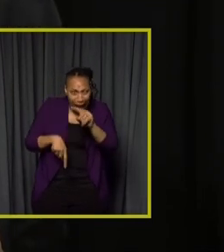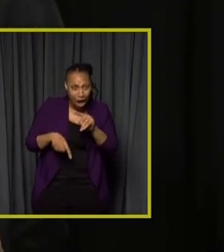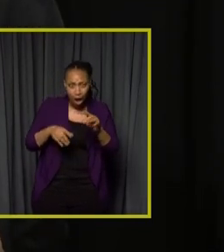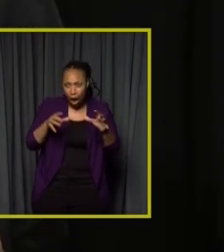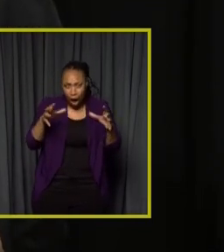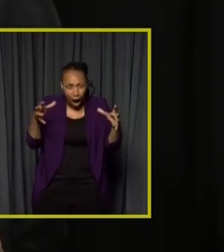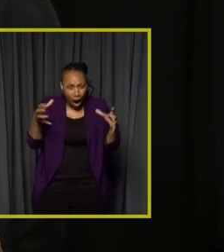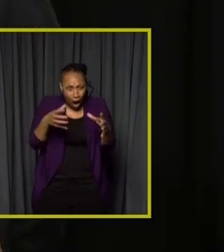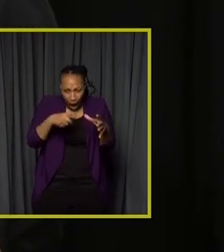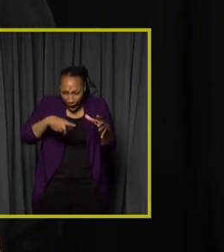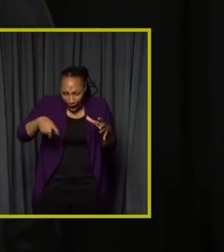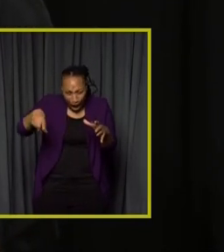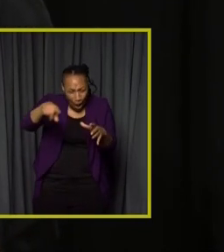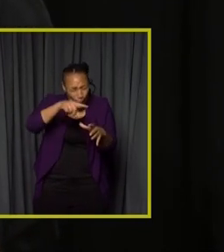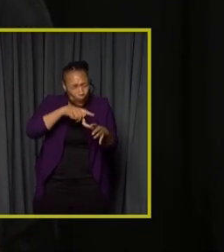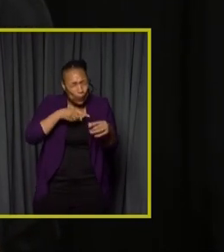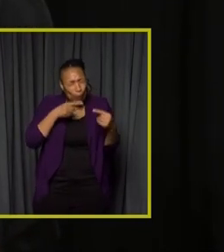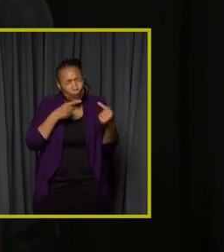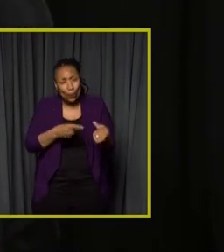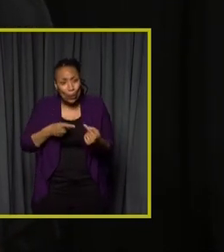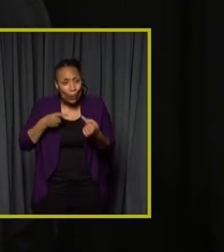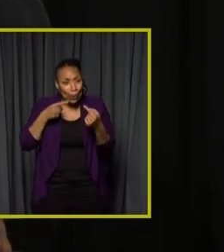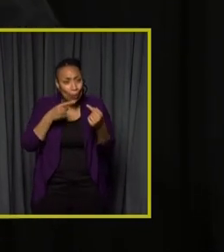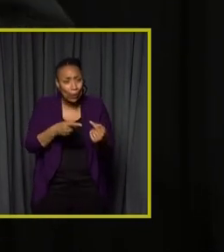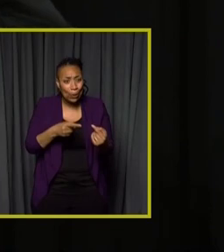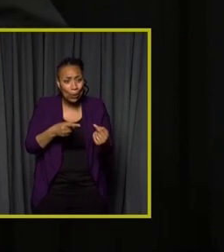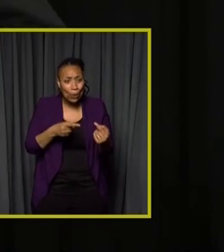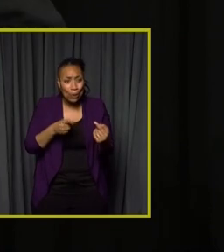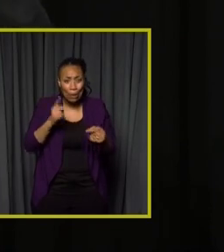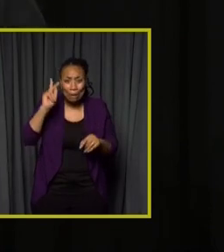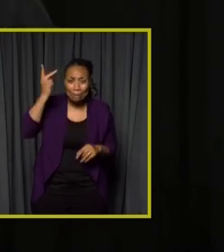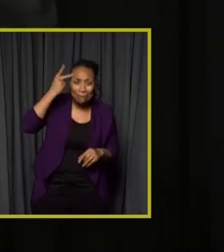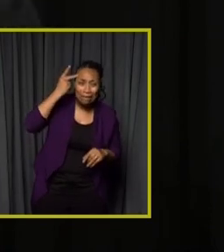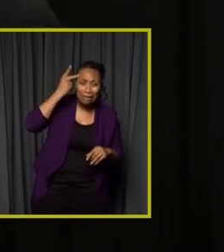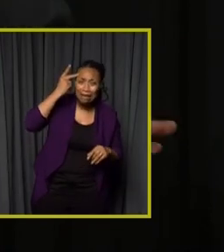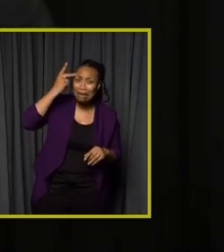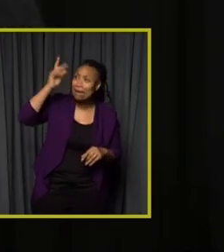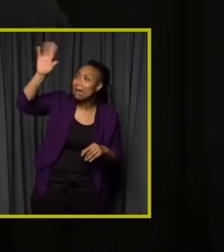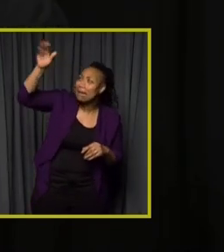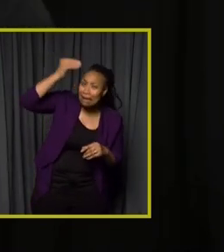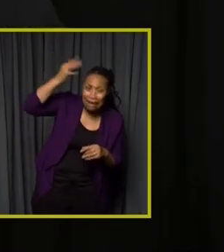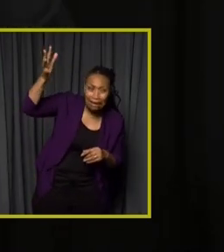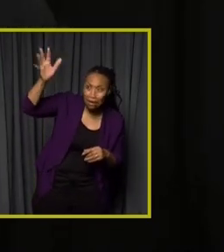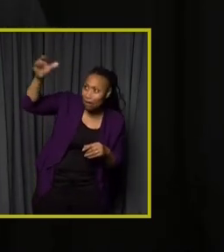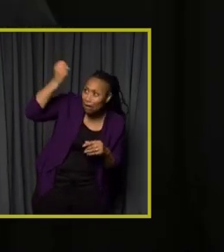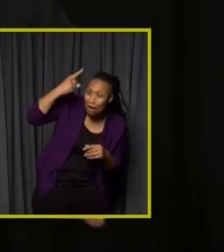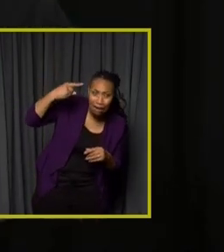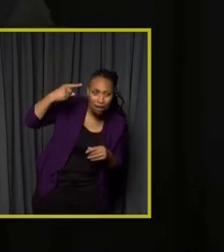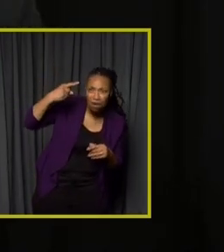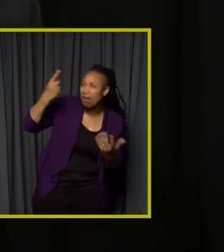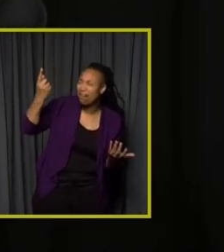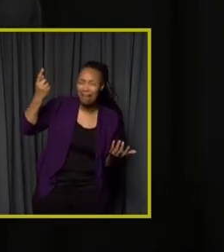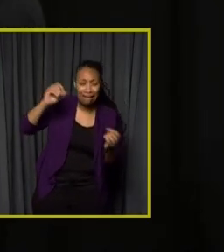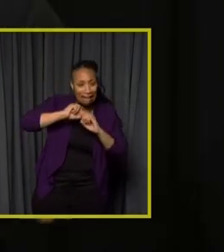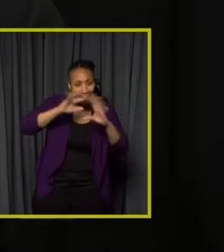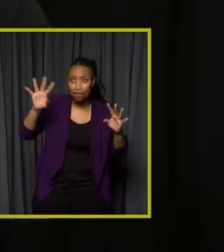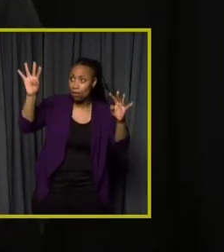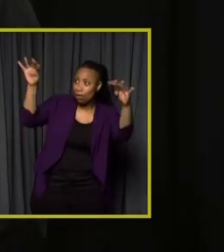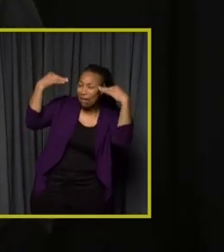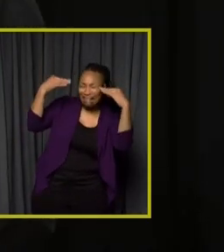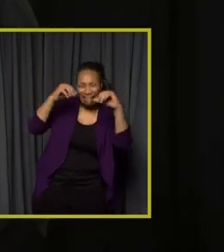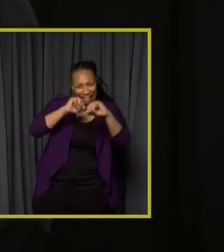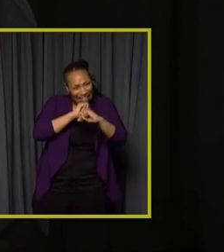they don't hear it talked about in the debates. But the number of them that have not voted far outweigh the margins of